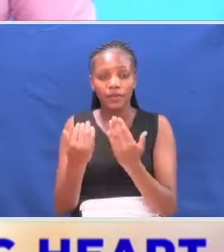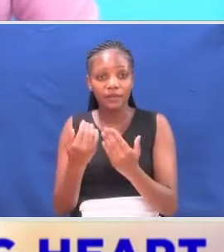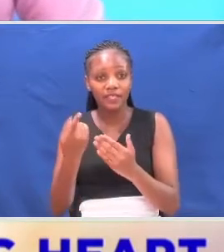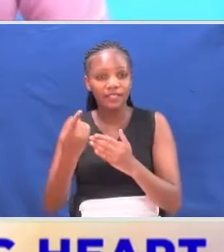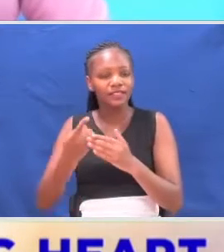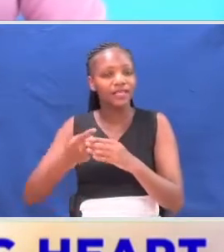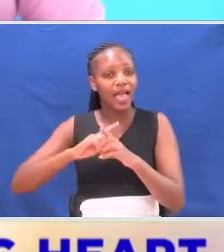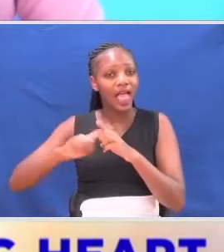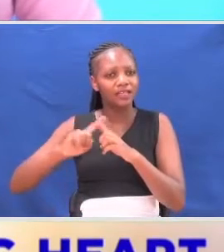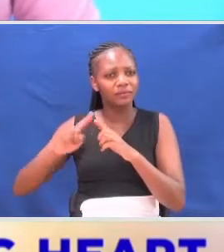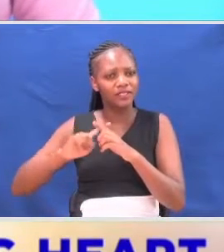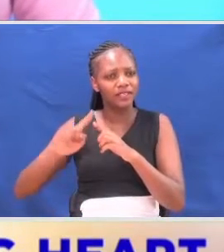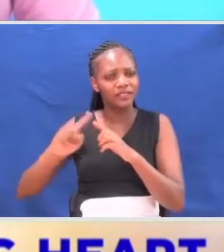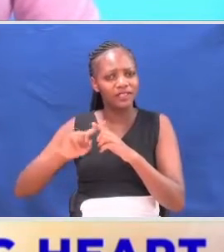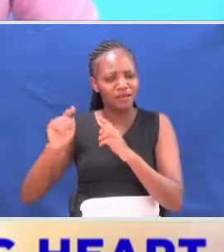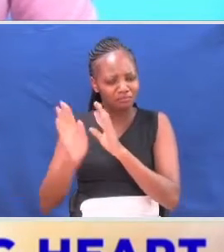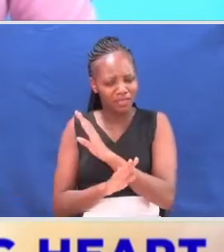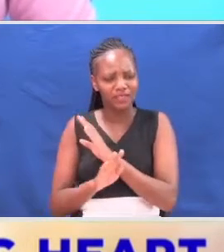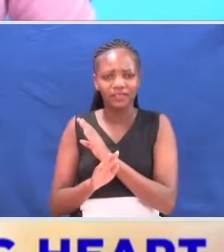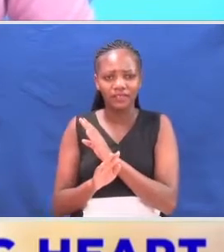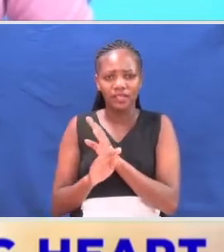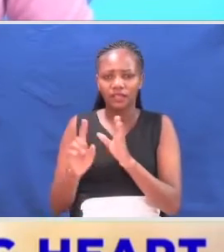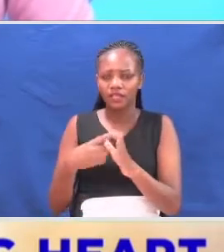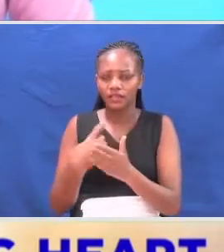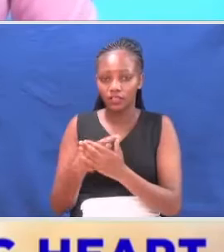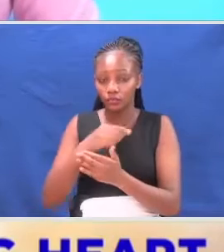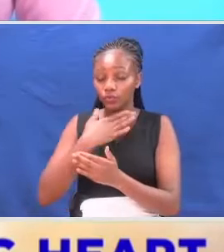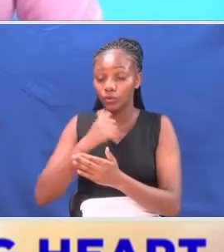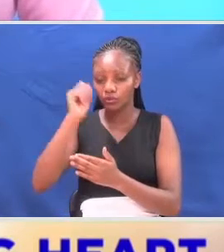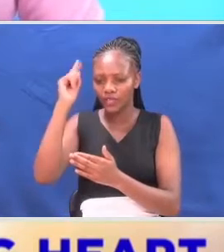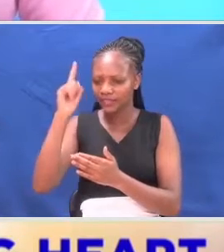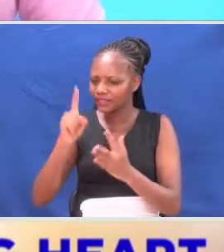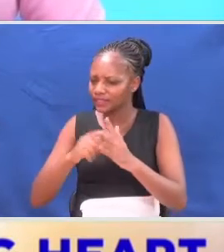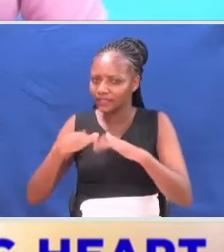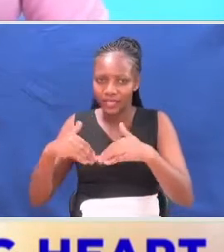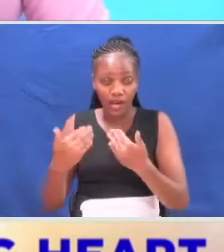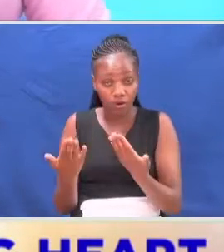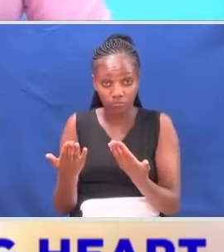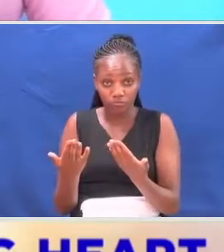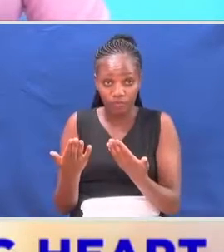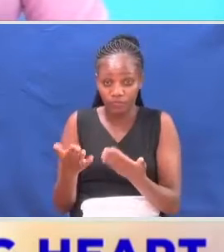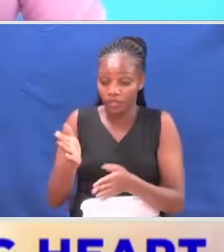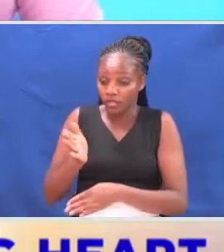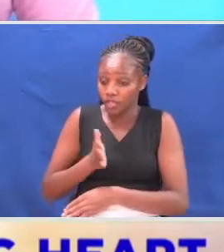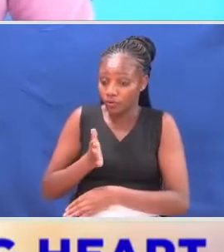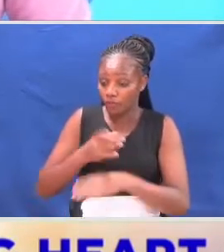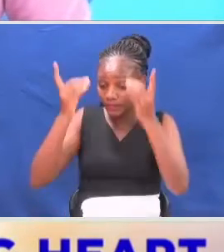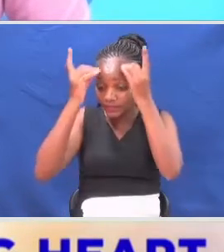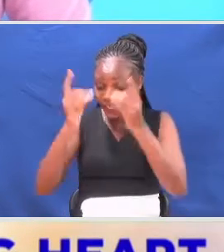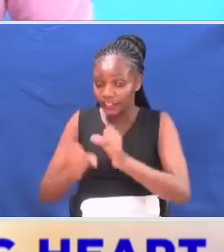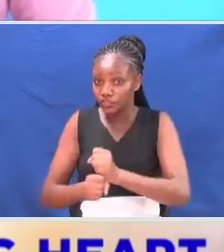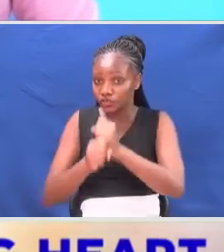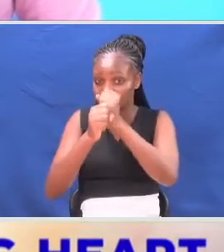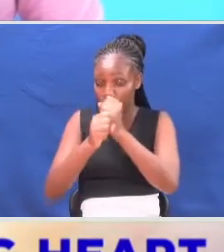journey. I had, you know, very burning questions to know how she managed it. And as if that is not enough, she's decided to give up to the